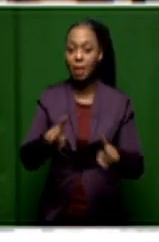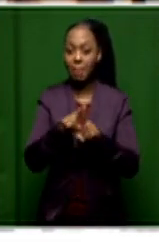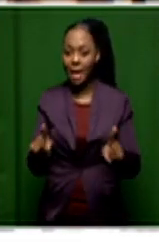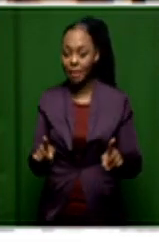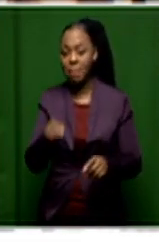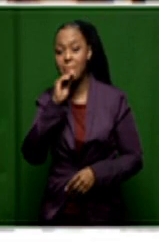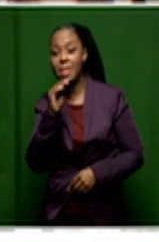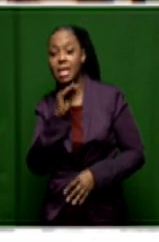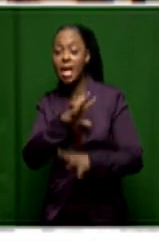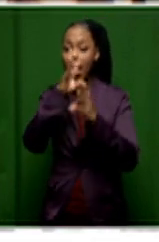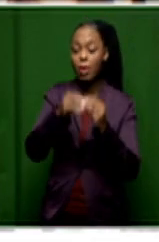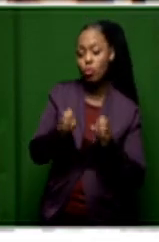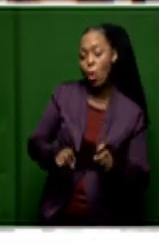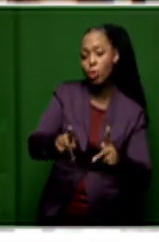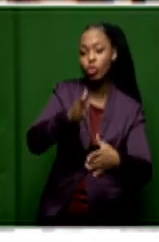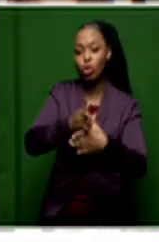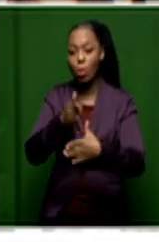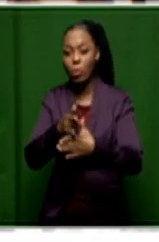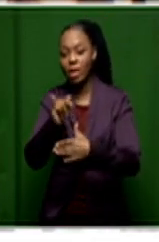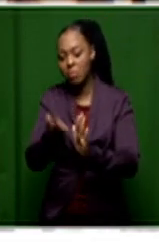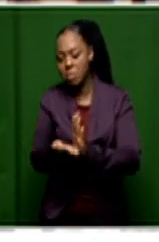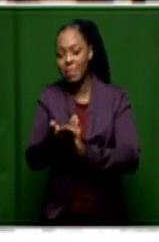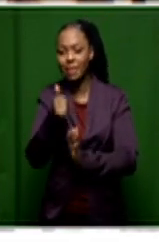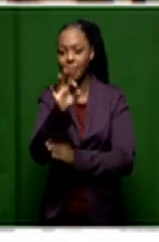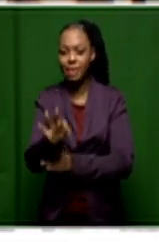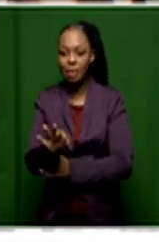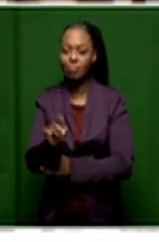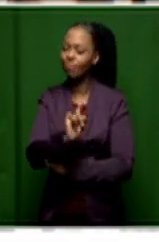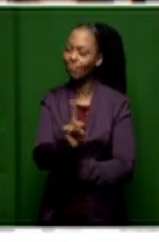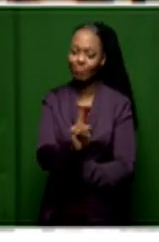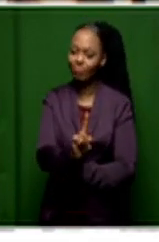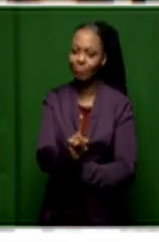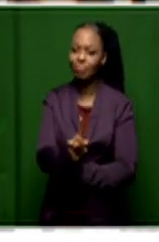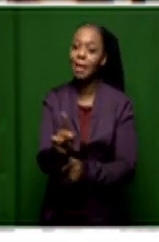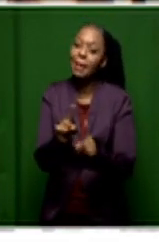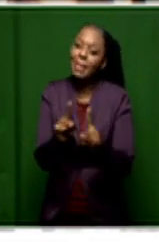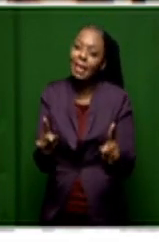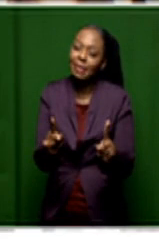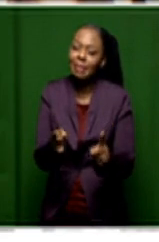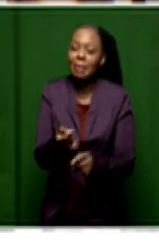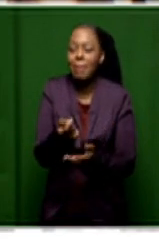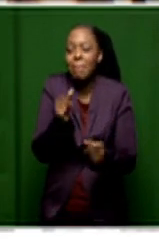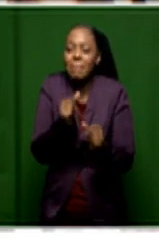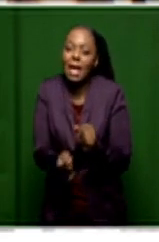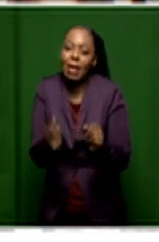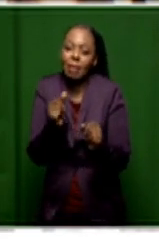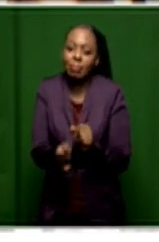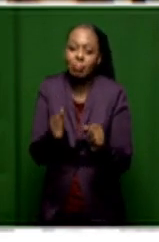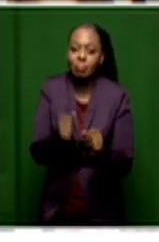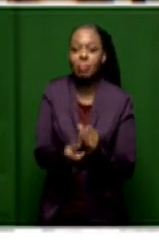provide all the jobs that we need, but at least there has been some alleviation